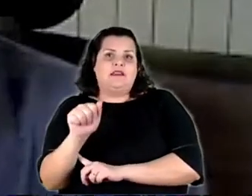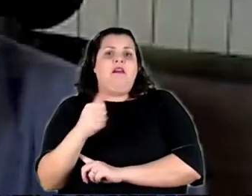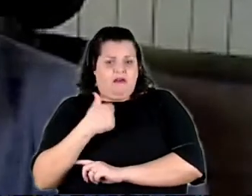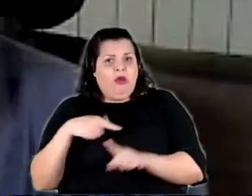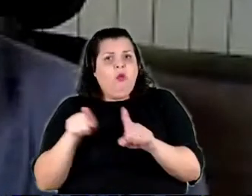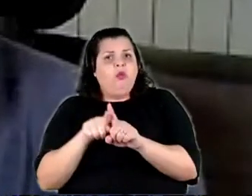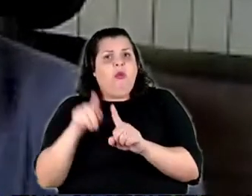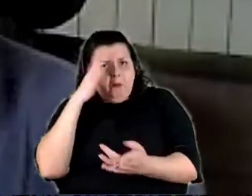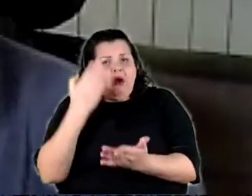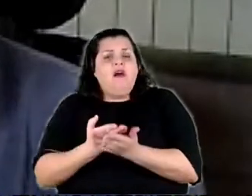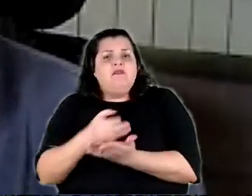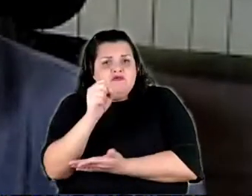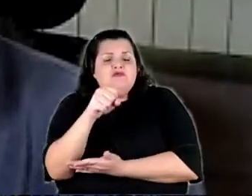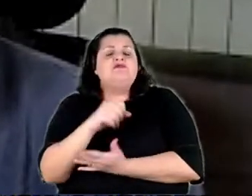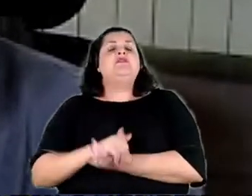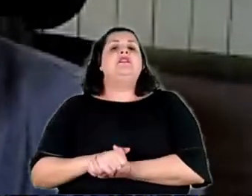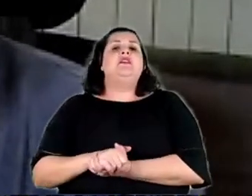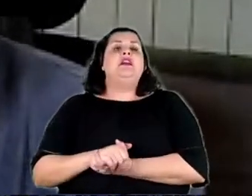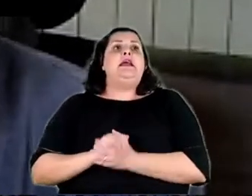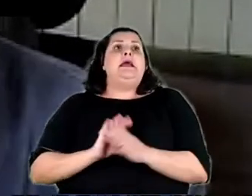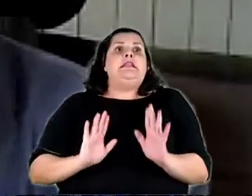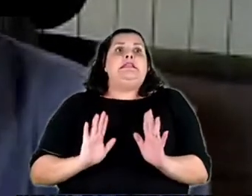I can't create a Palestinian state now.